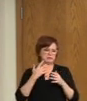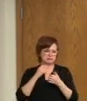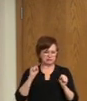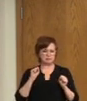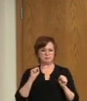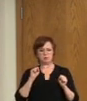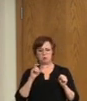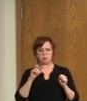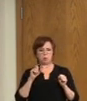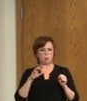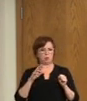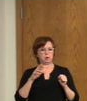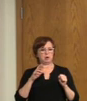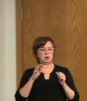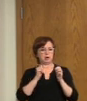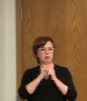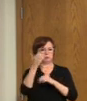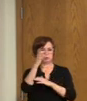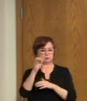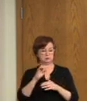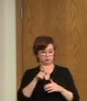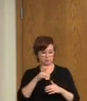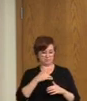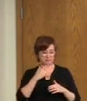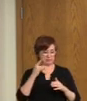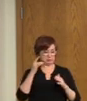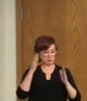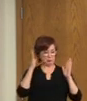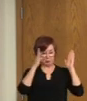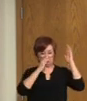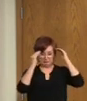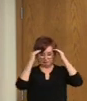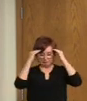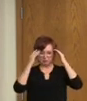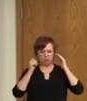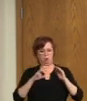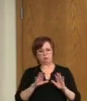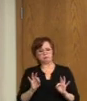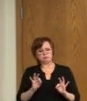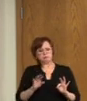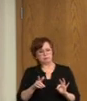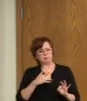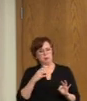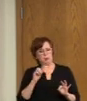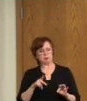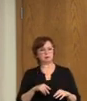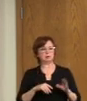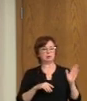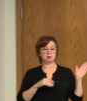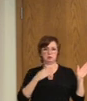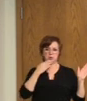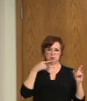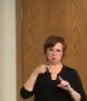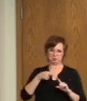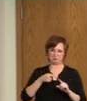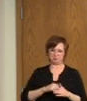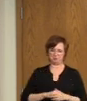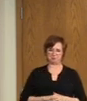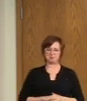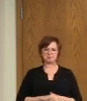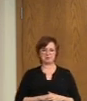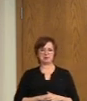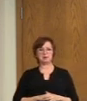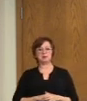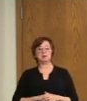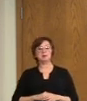these restrictions and everything? Yeah, so, that's a really good point. And like the minister said, even when our case numbers were much